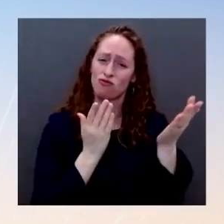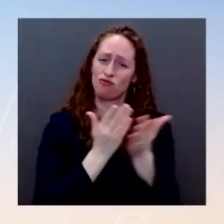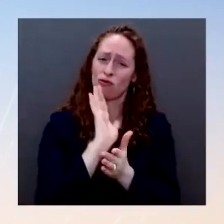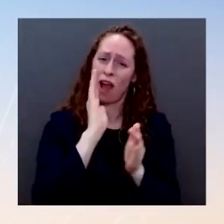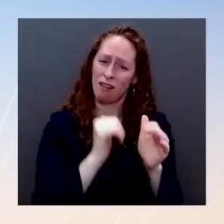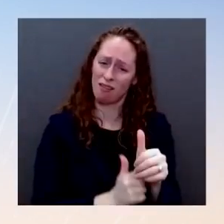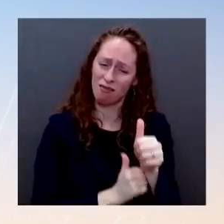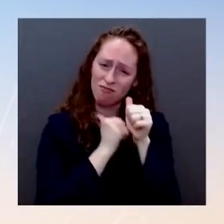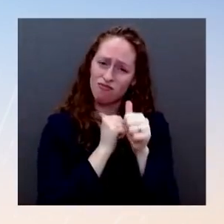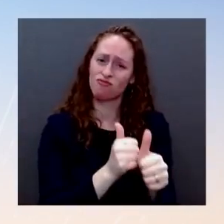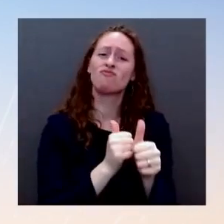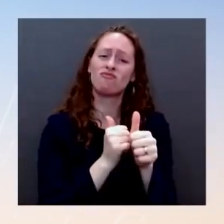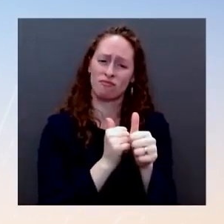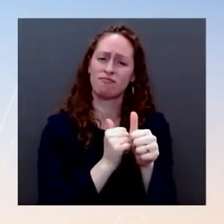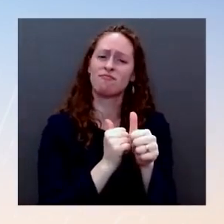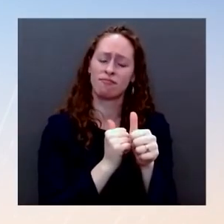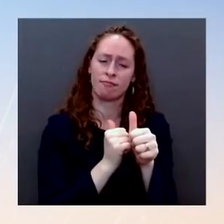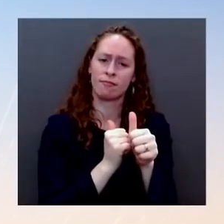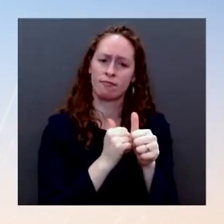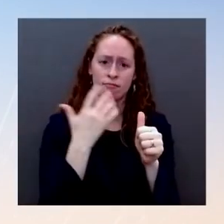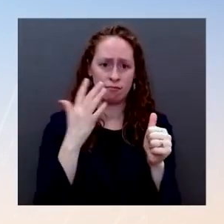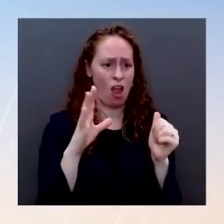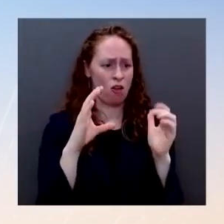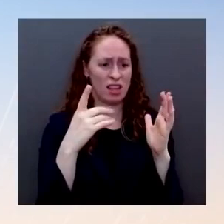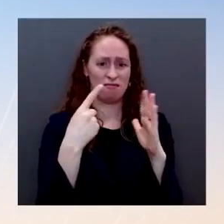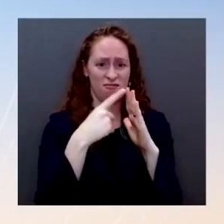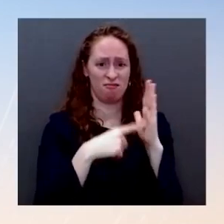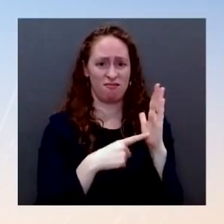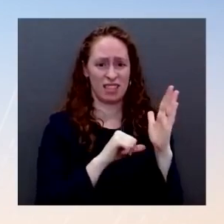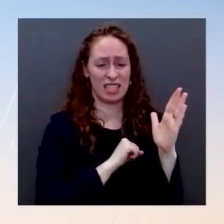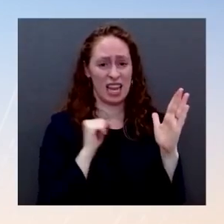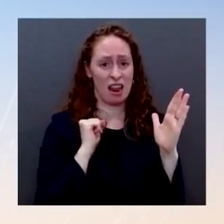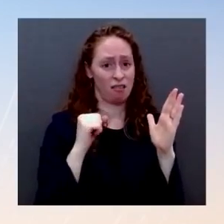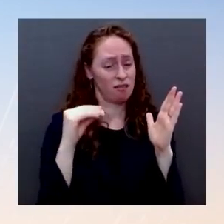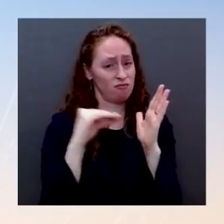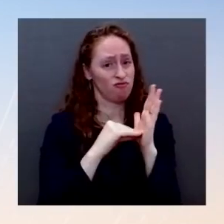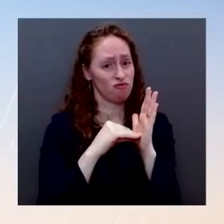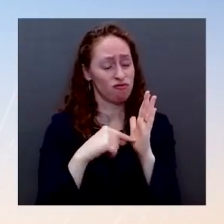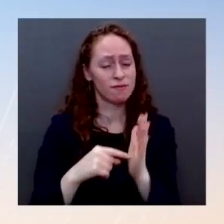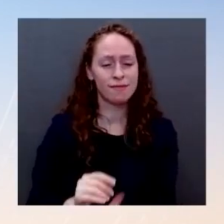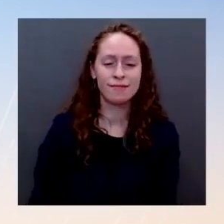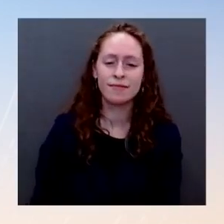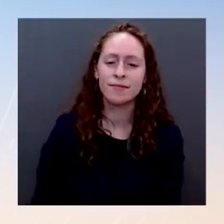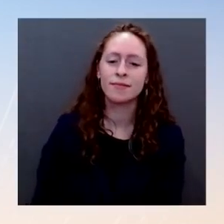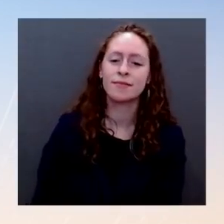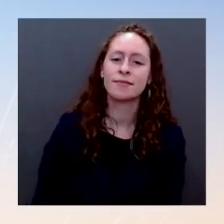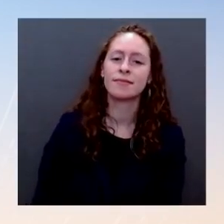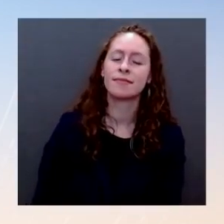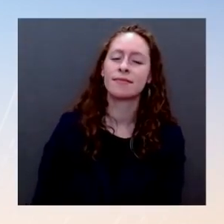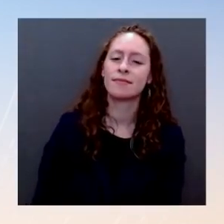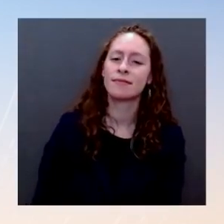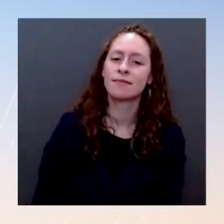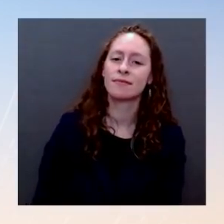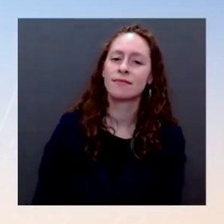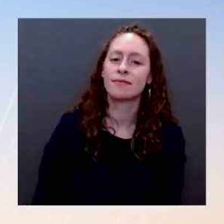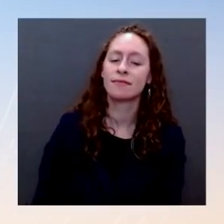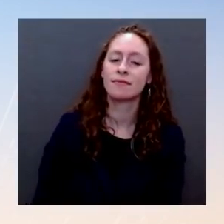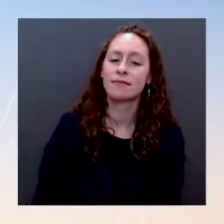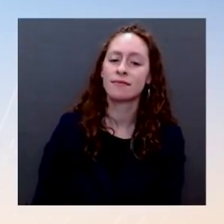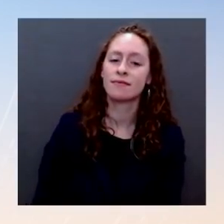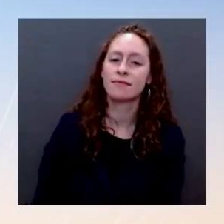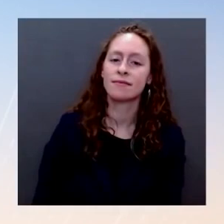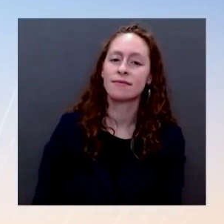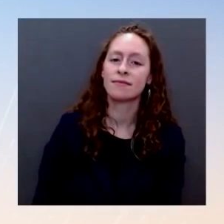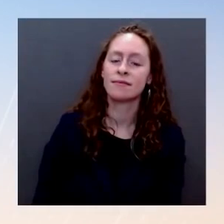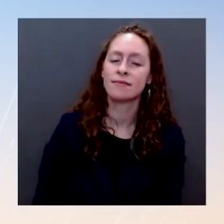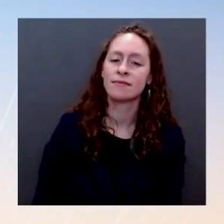to being a part of that. On political appointments, the president right now has had 266 political